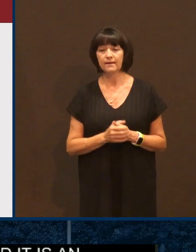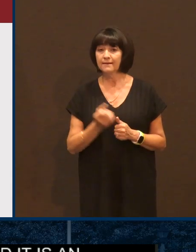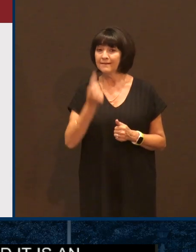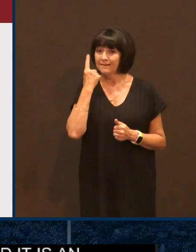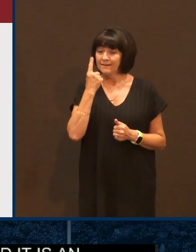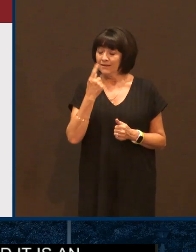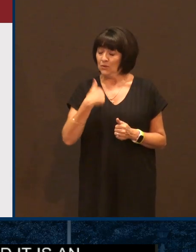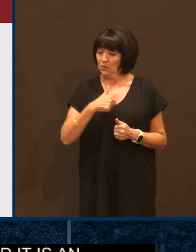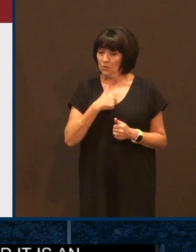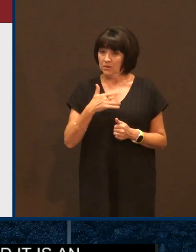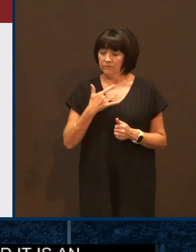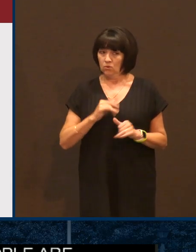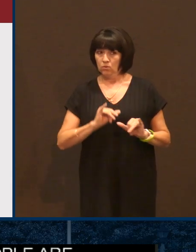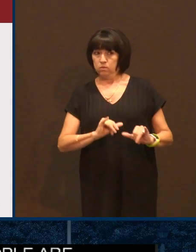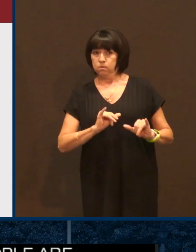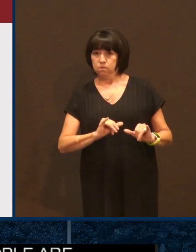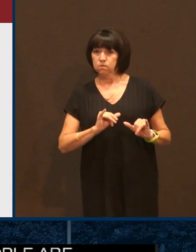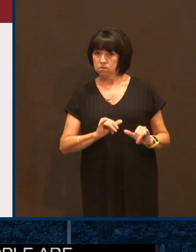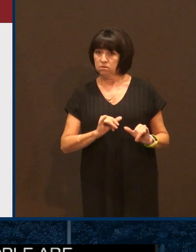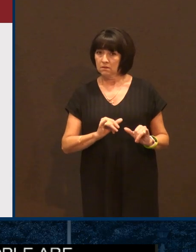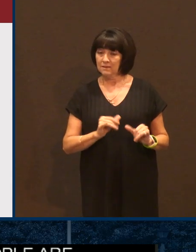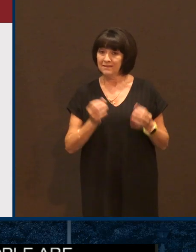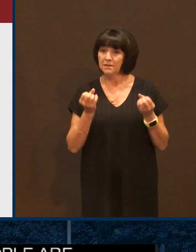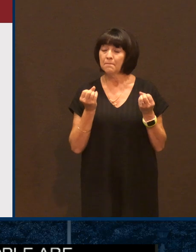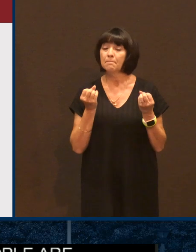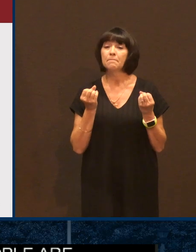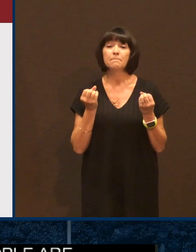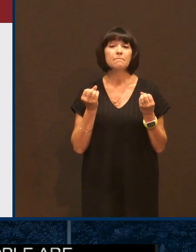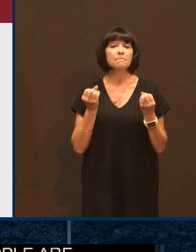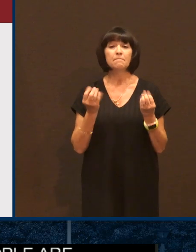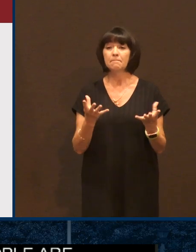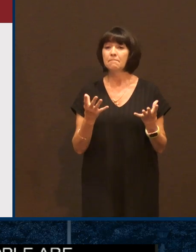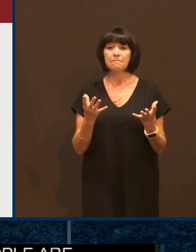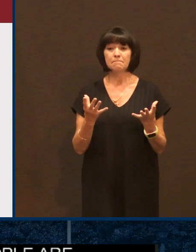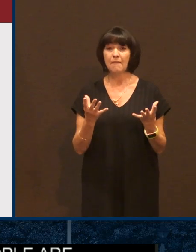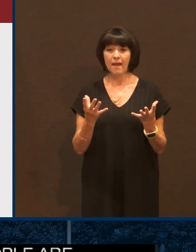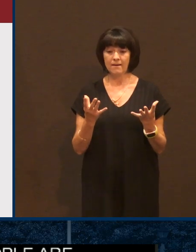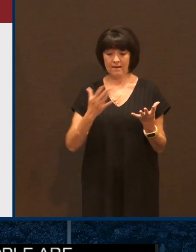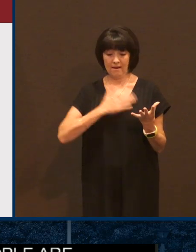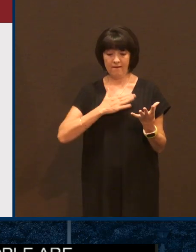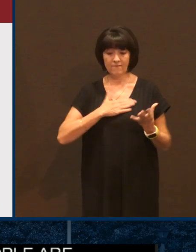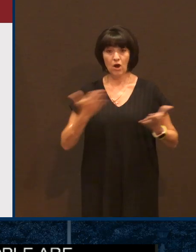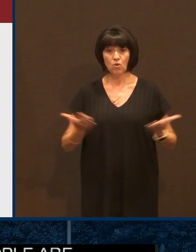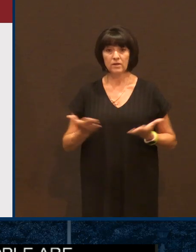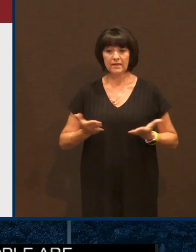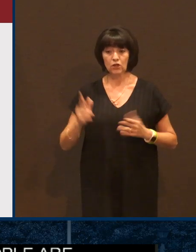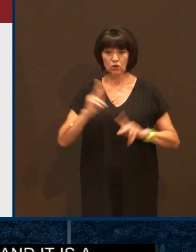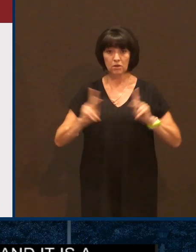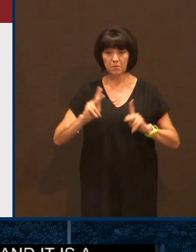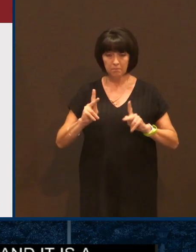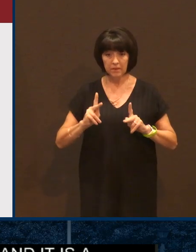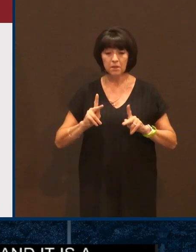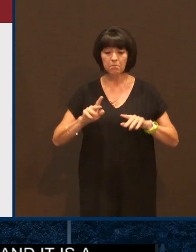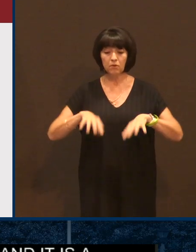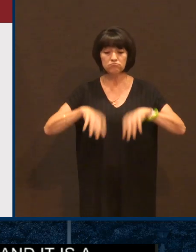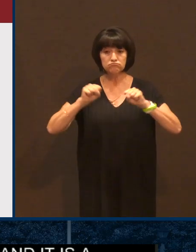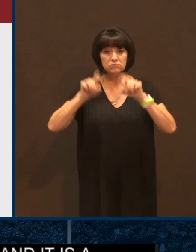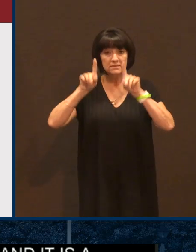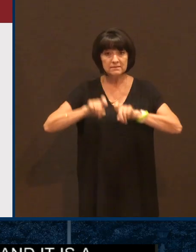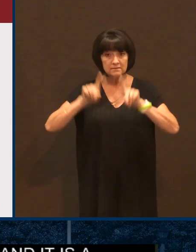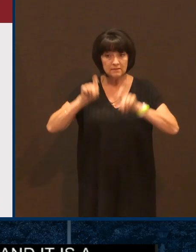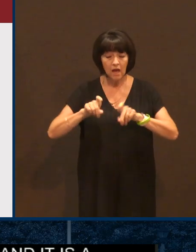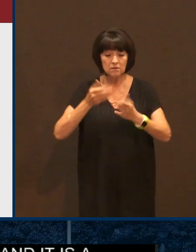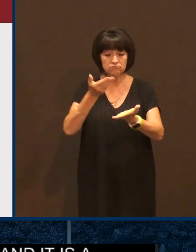that a lot of the positive cases are with people who are non-symptomatic, who don't feel like they're sick. And